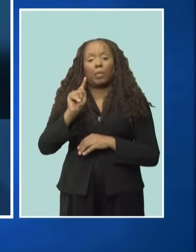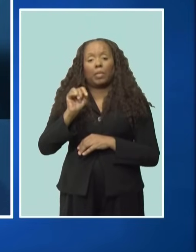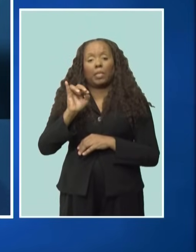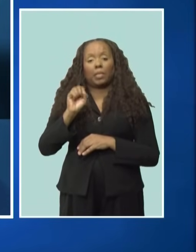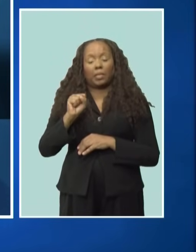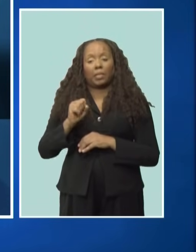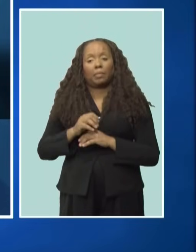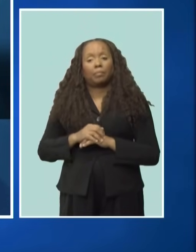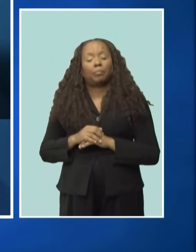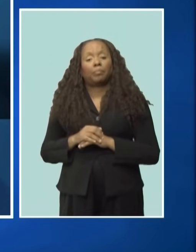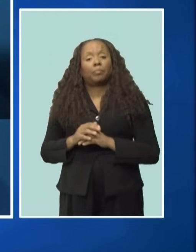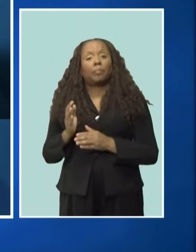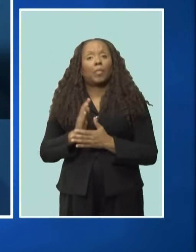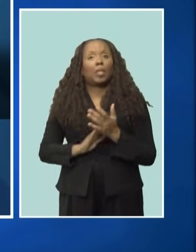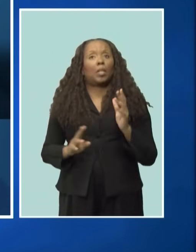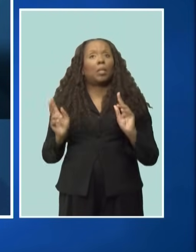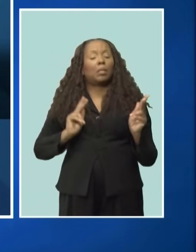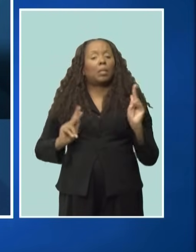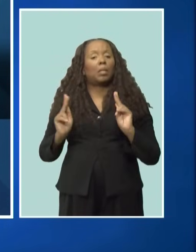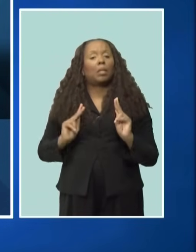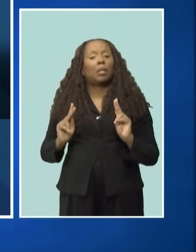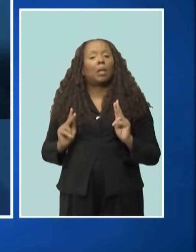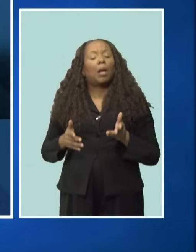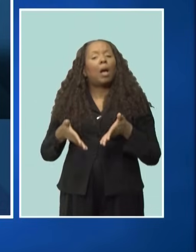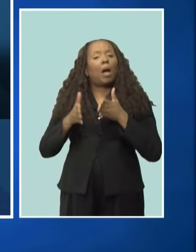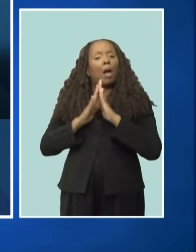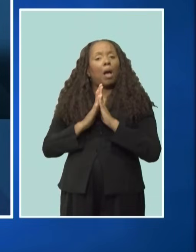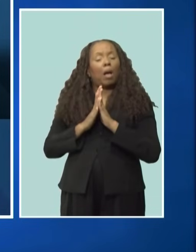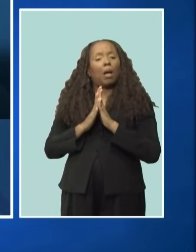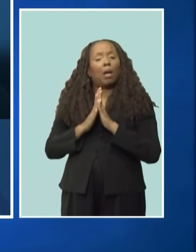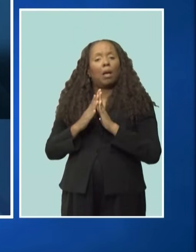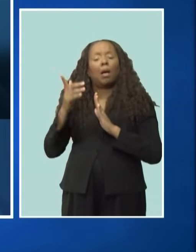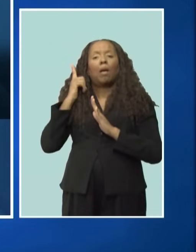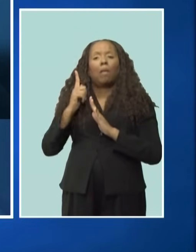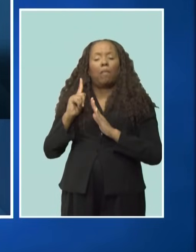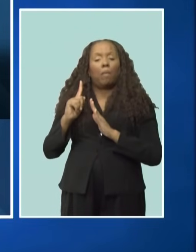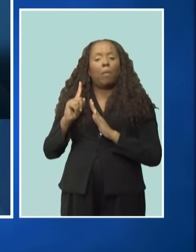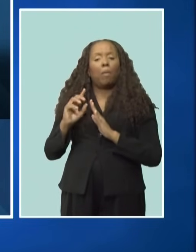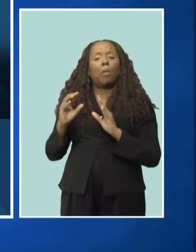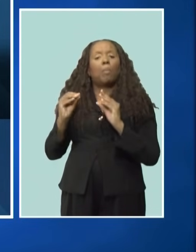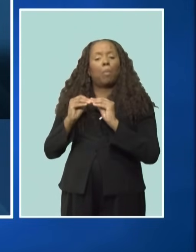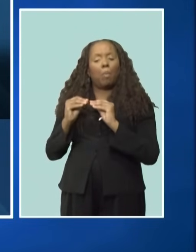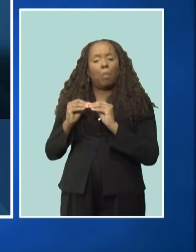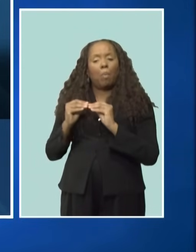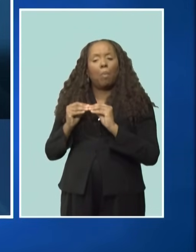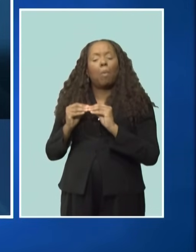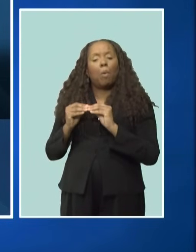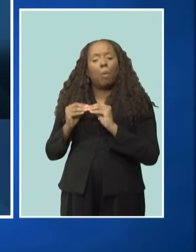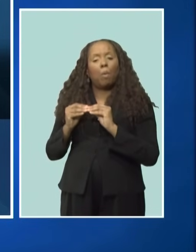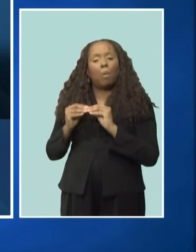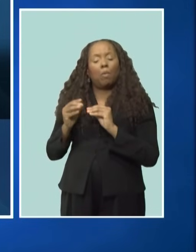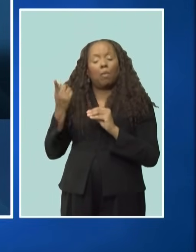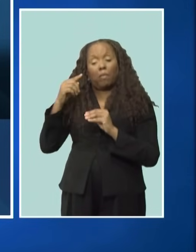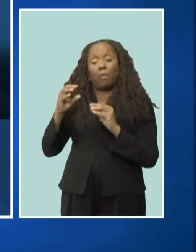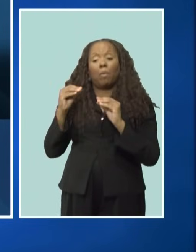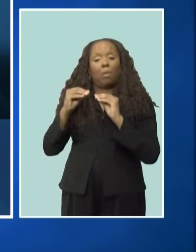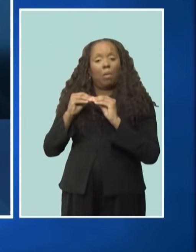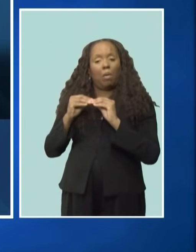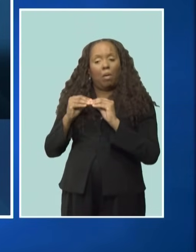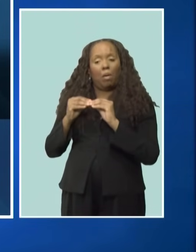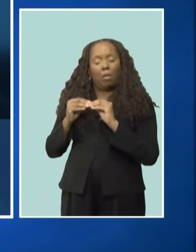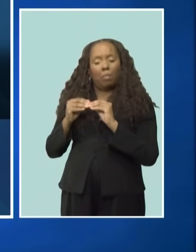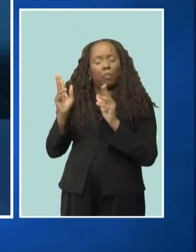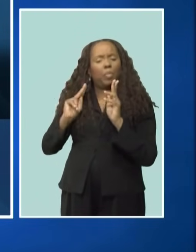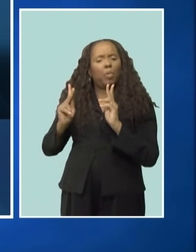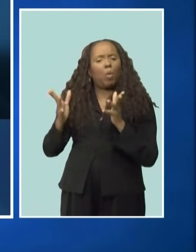of longer-term debt instruments, which is part of government's overall strategy to rebuild the yield curve. But this is also